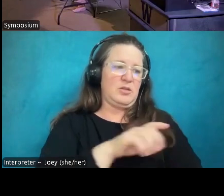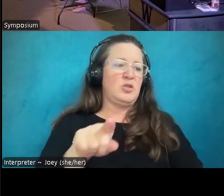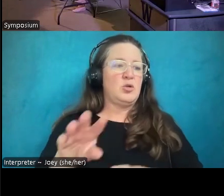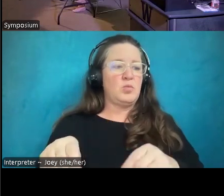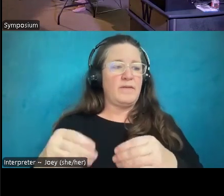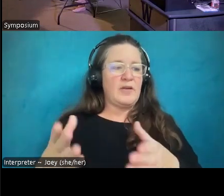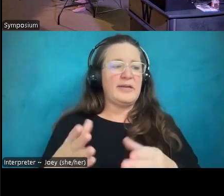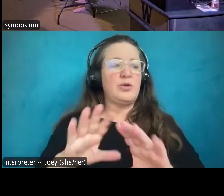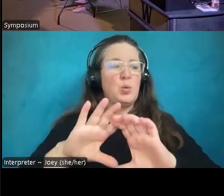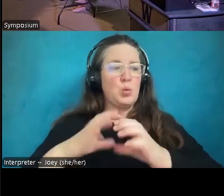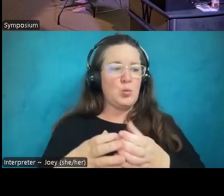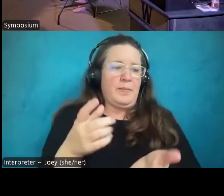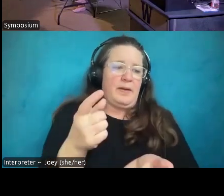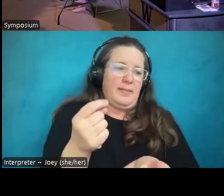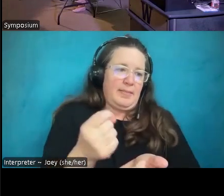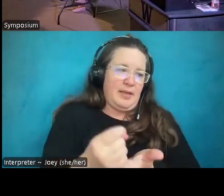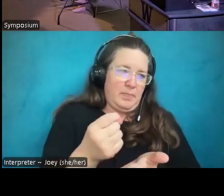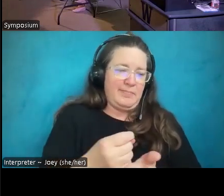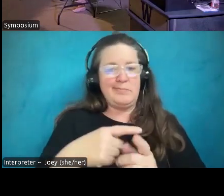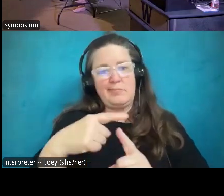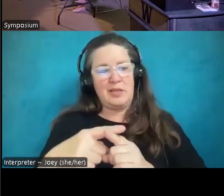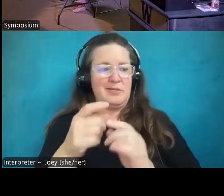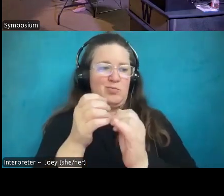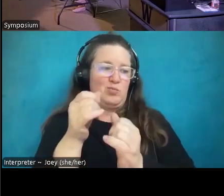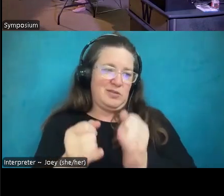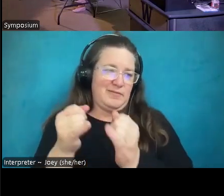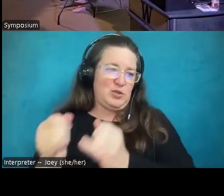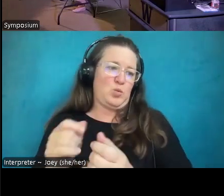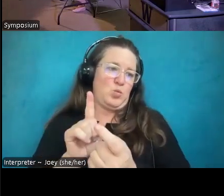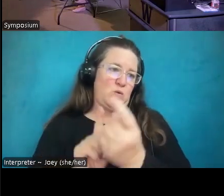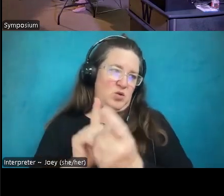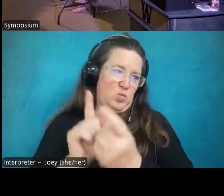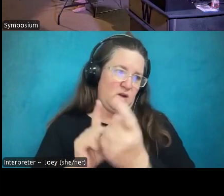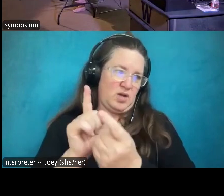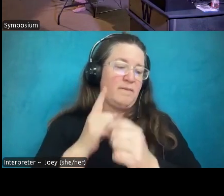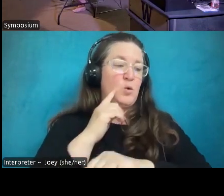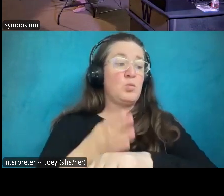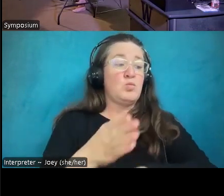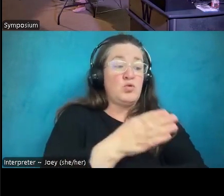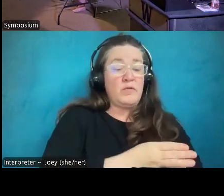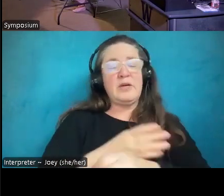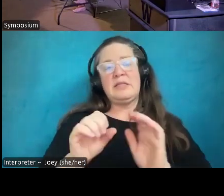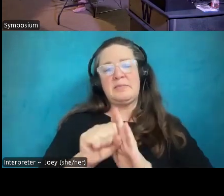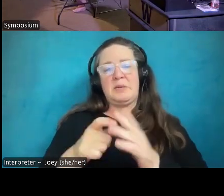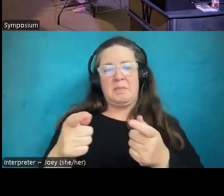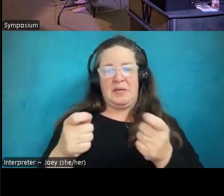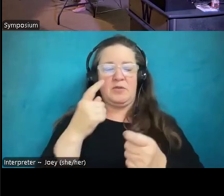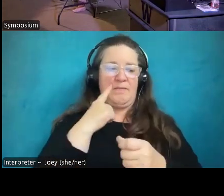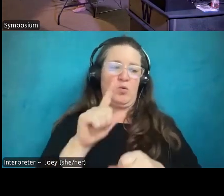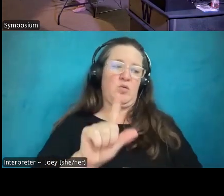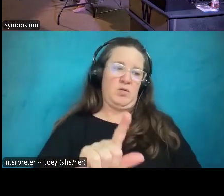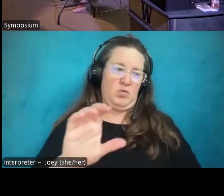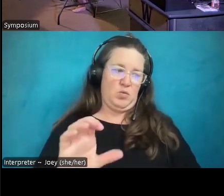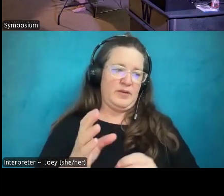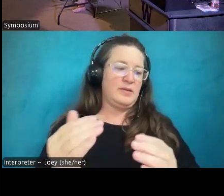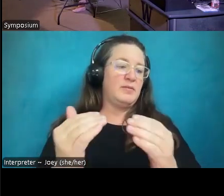in people living with long COVID. Dr. Knowles also conducts research to improve behavioral health